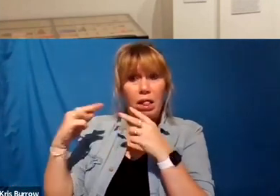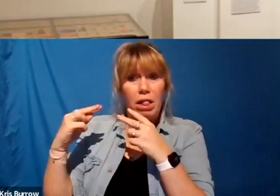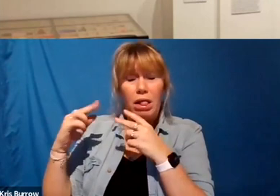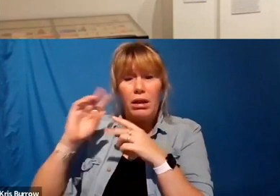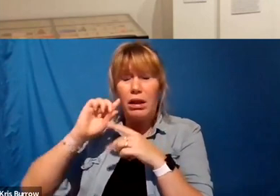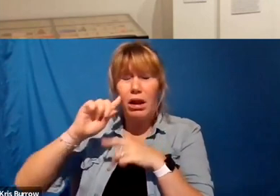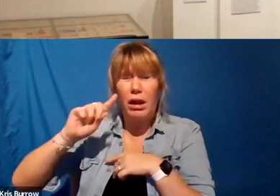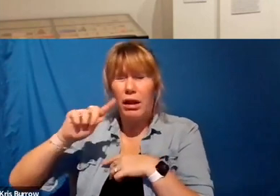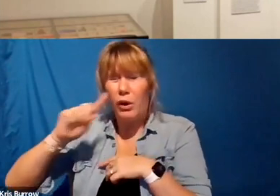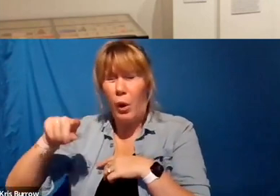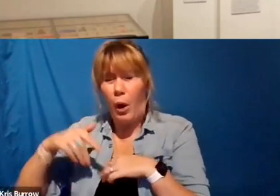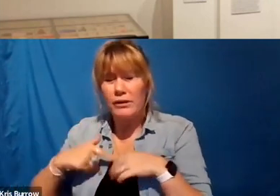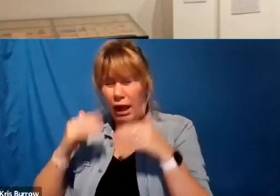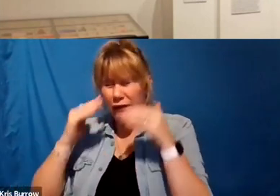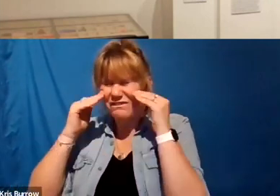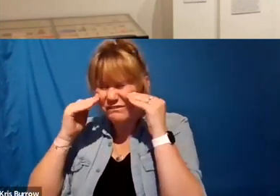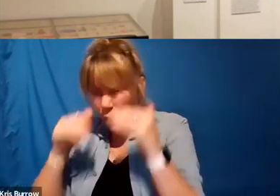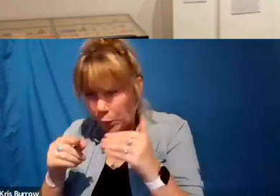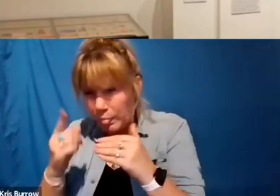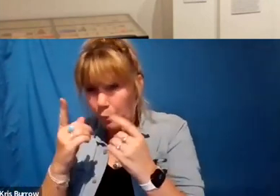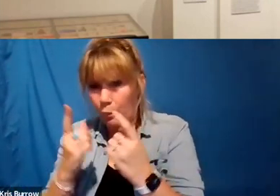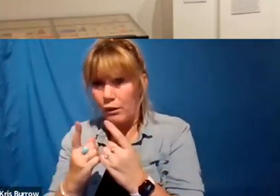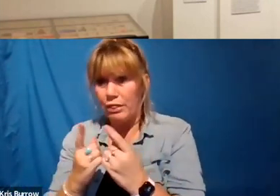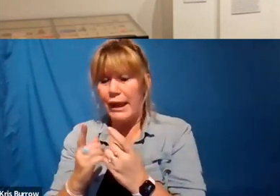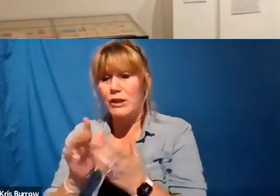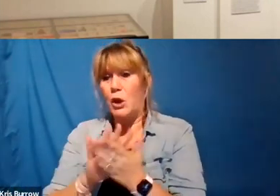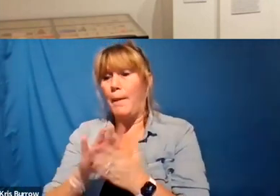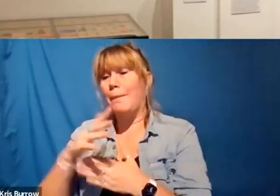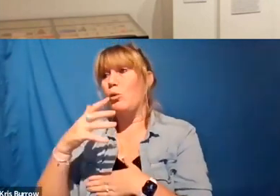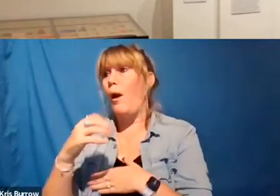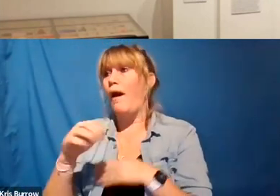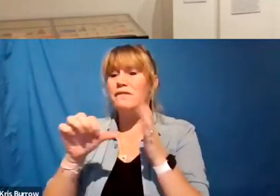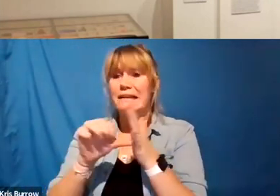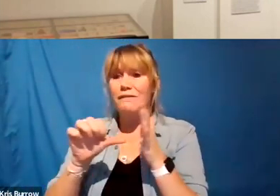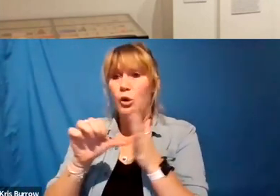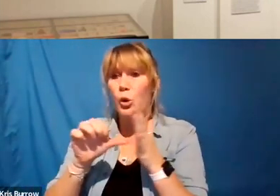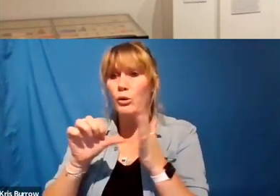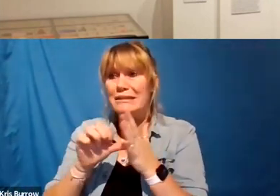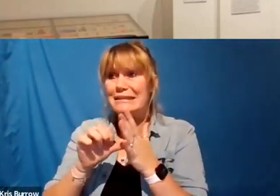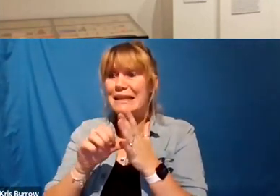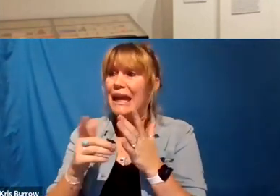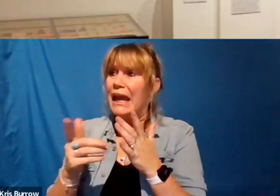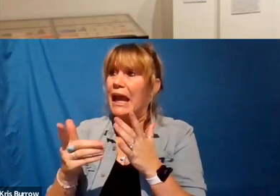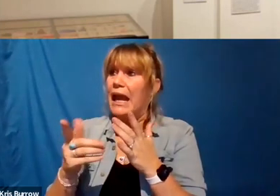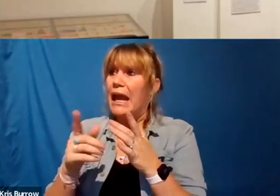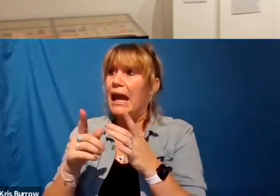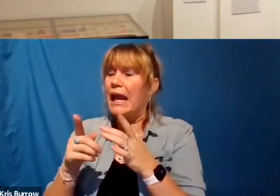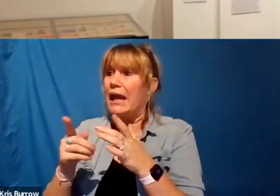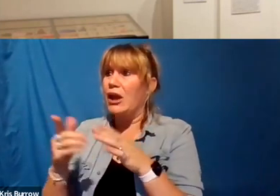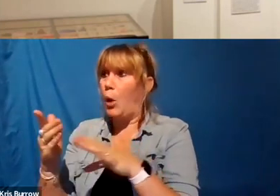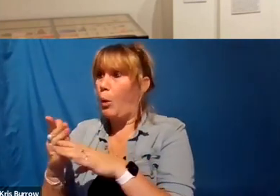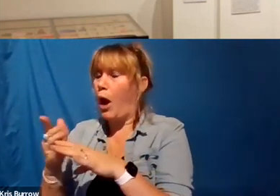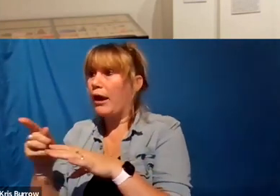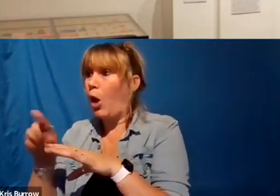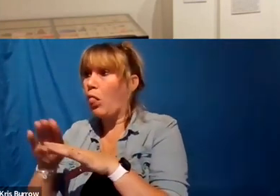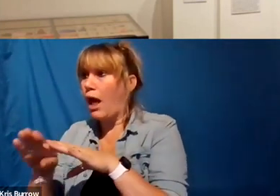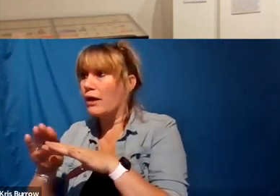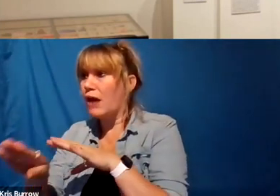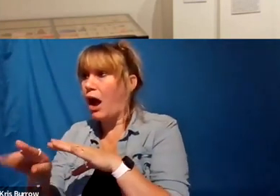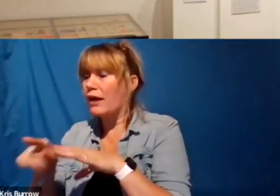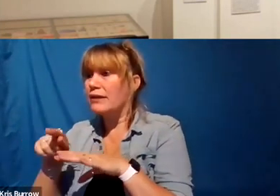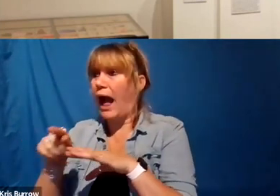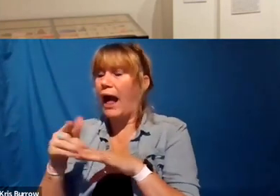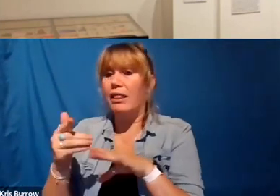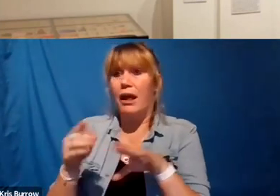that manifests itself in having trouble switching between tasks and also in having very intense, they're